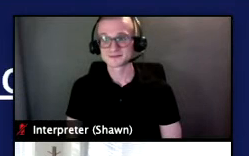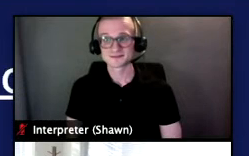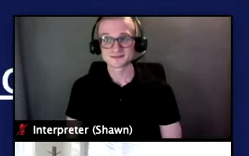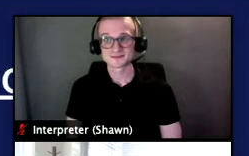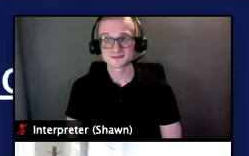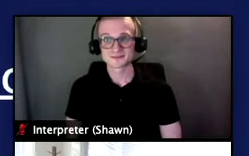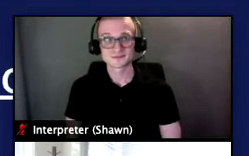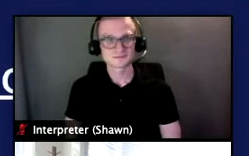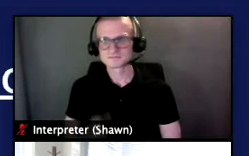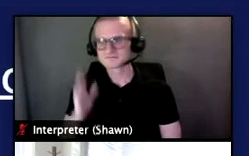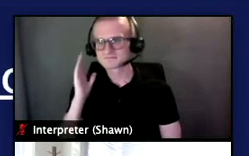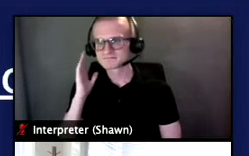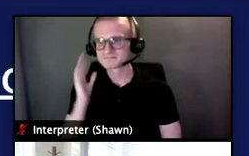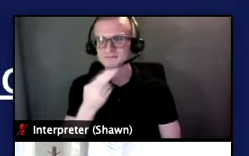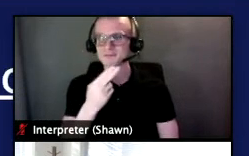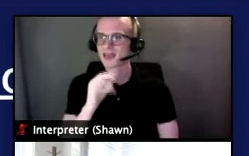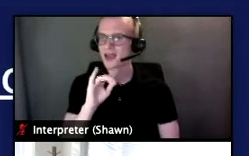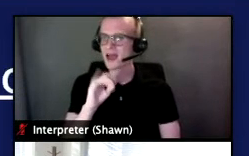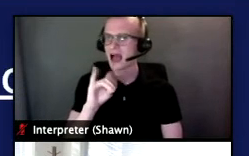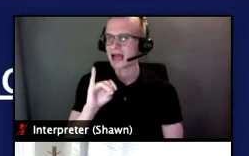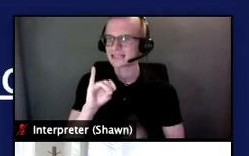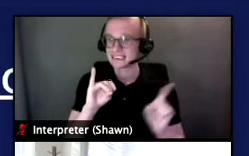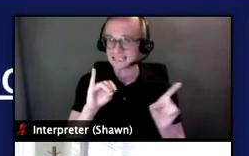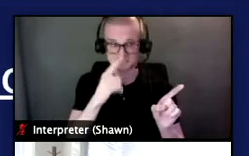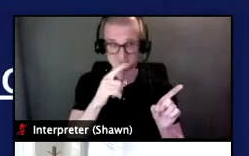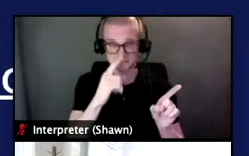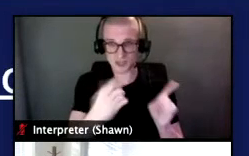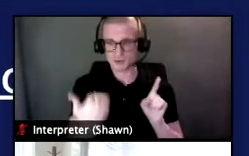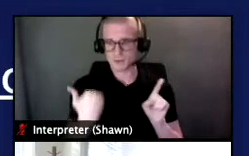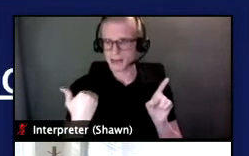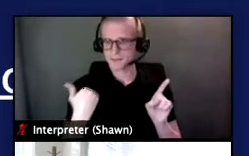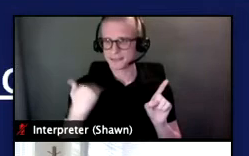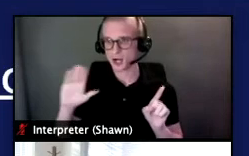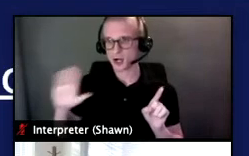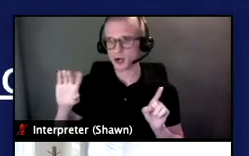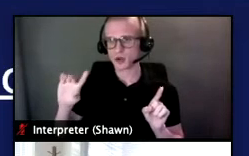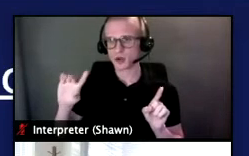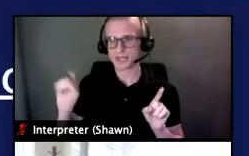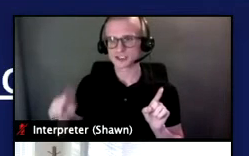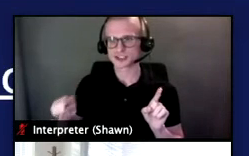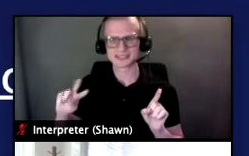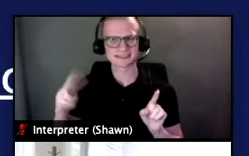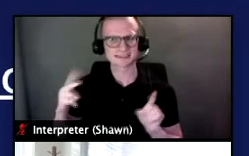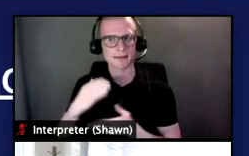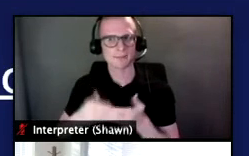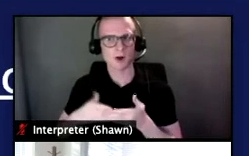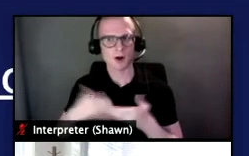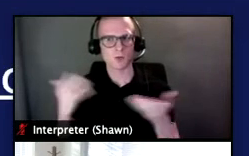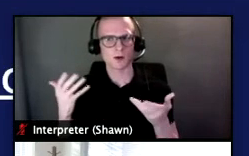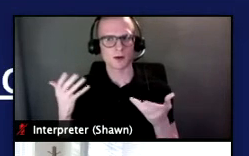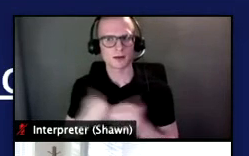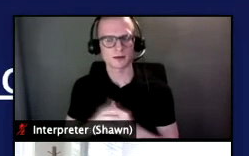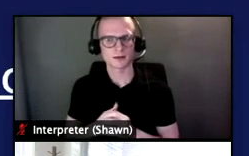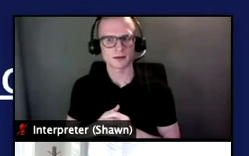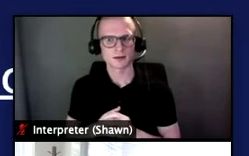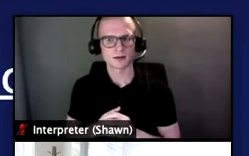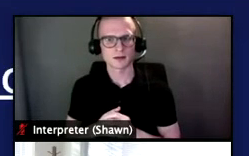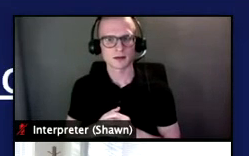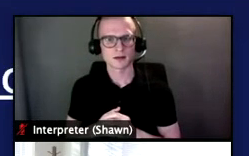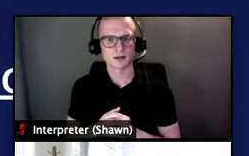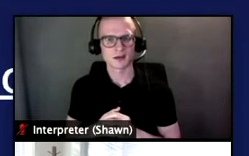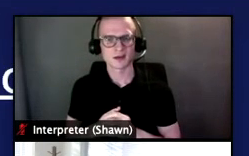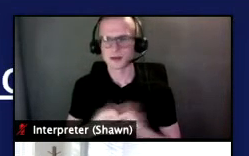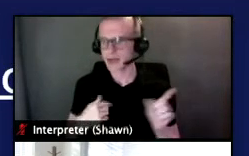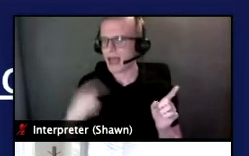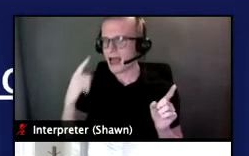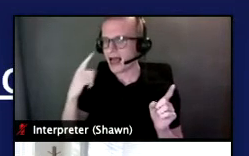And Heidi, you might remind me what the second part of her question was? Yeah, I think we'll just trying to find her on